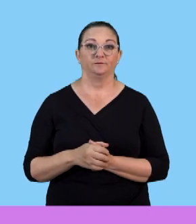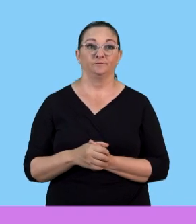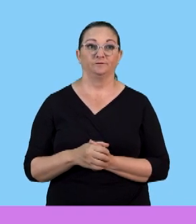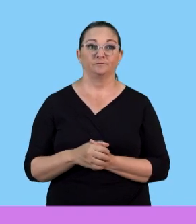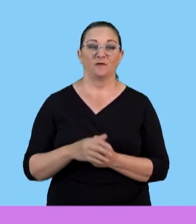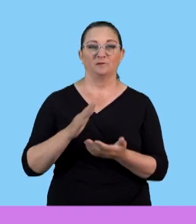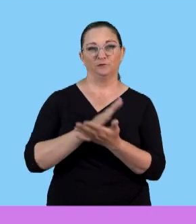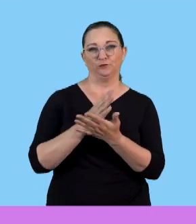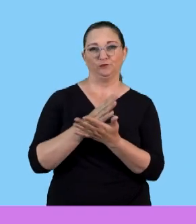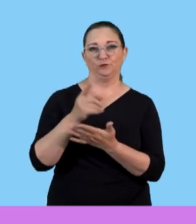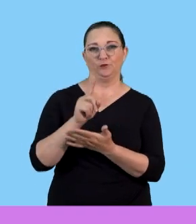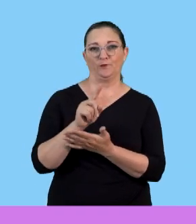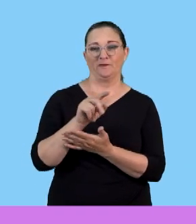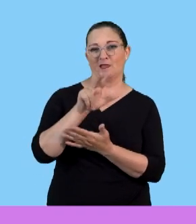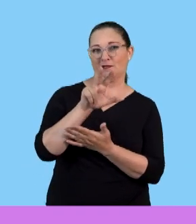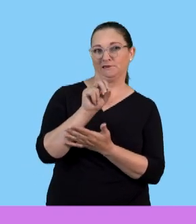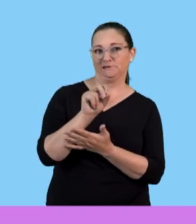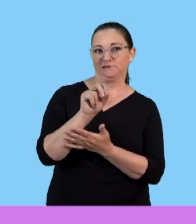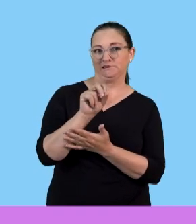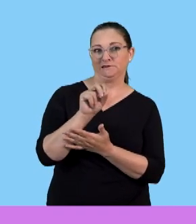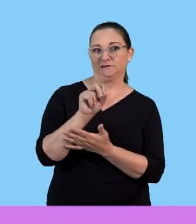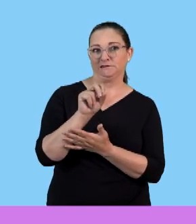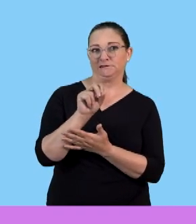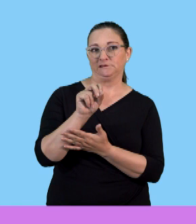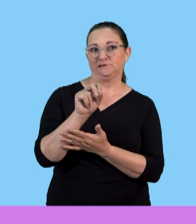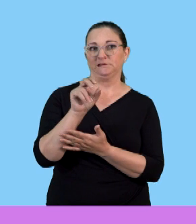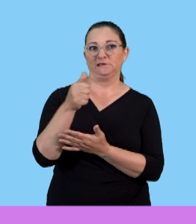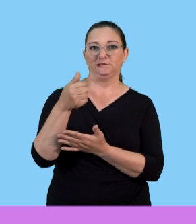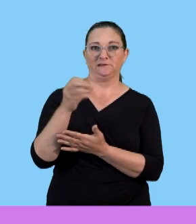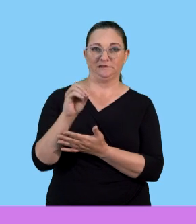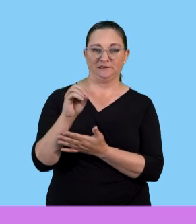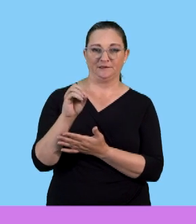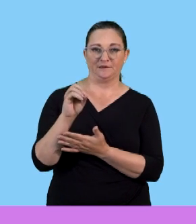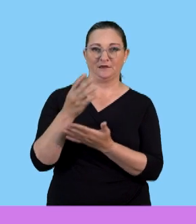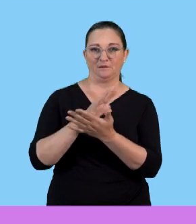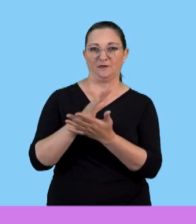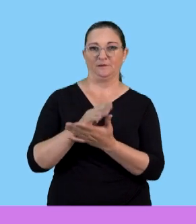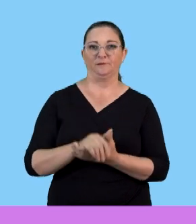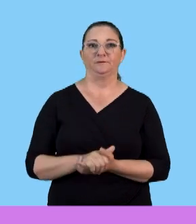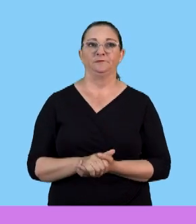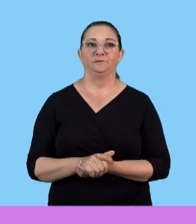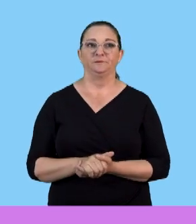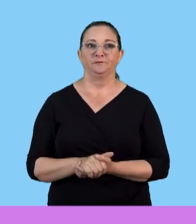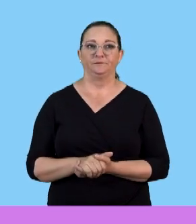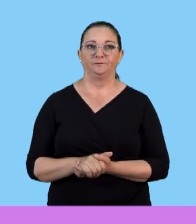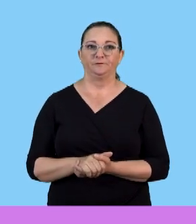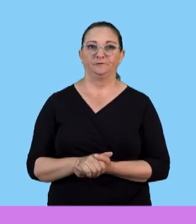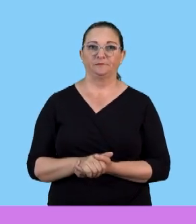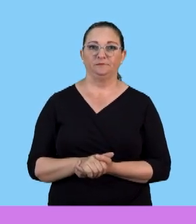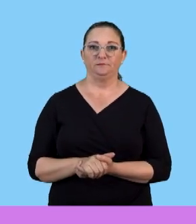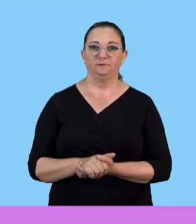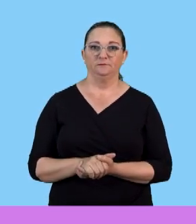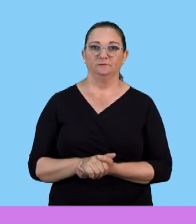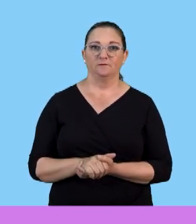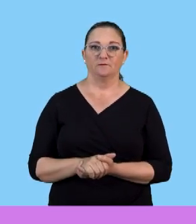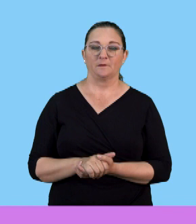675,000 will be between 80 and 60. Let's make a point there.